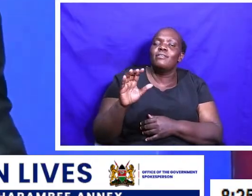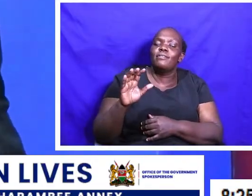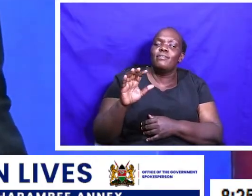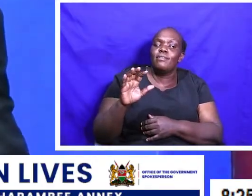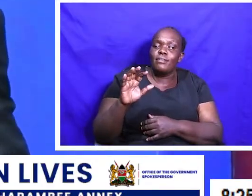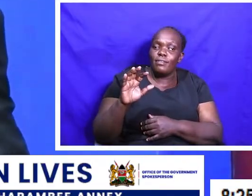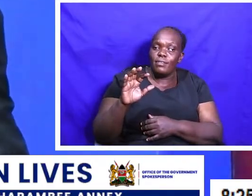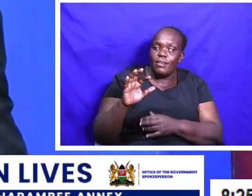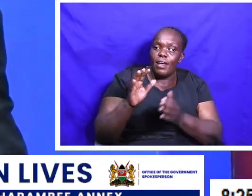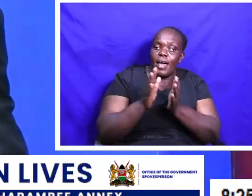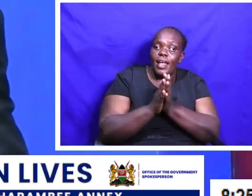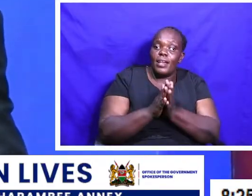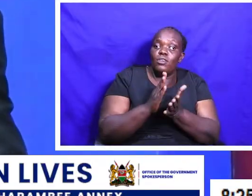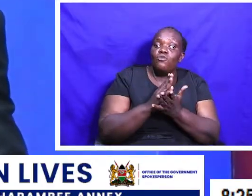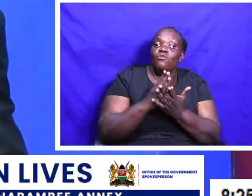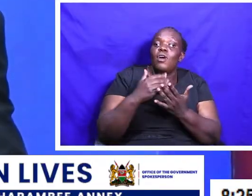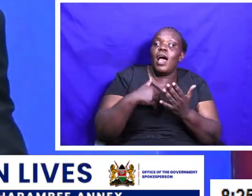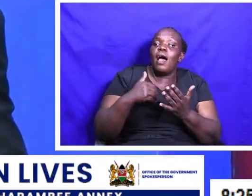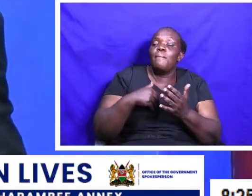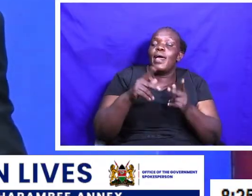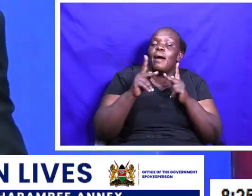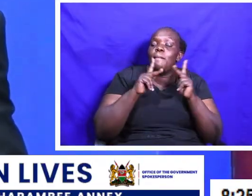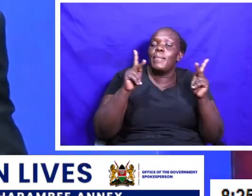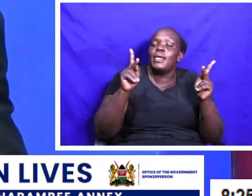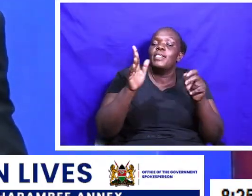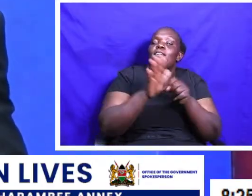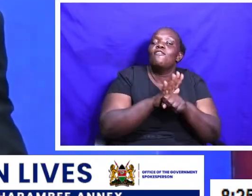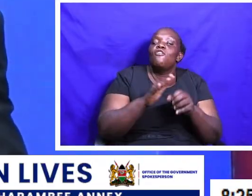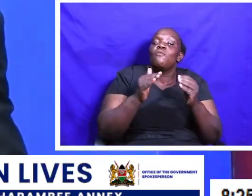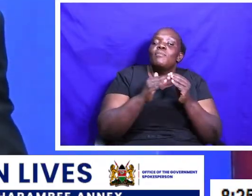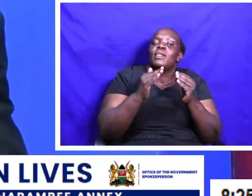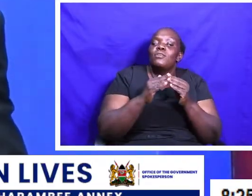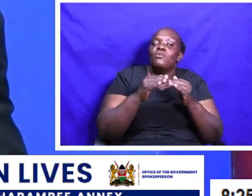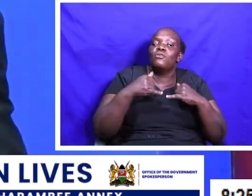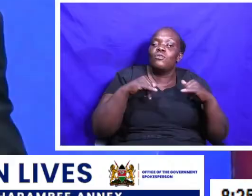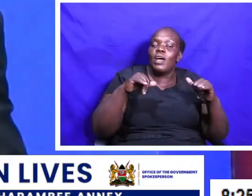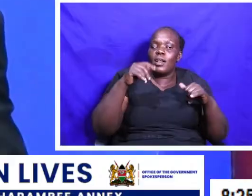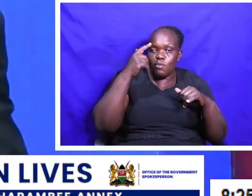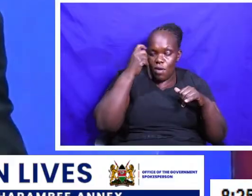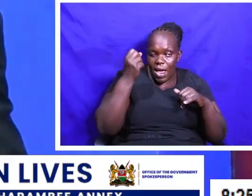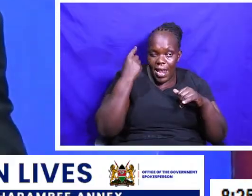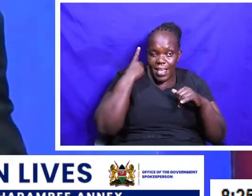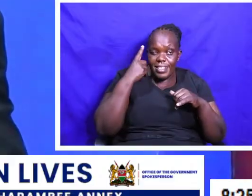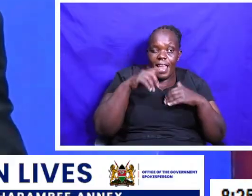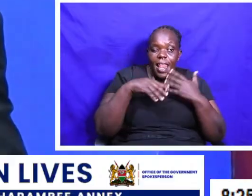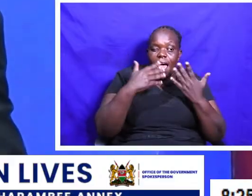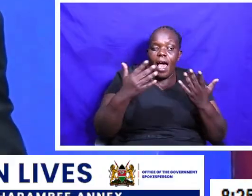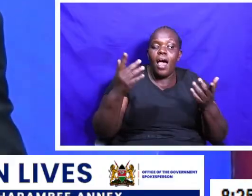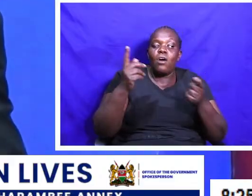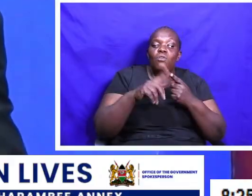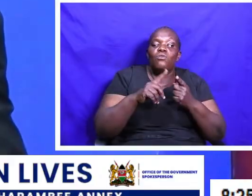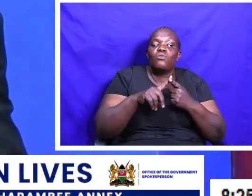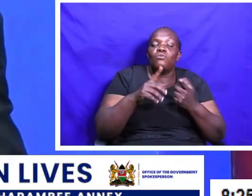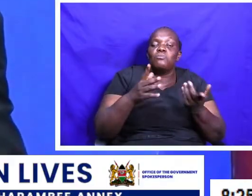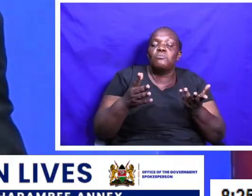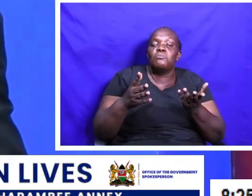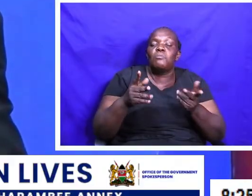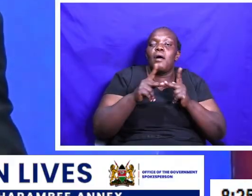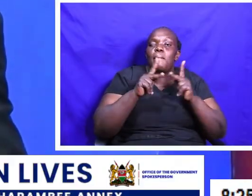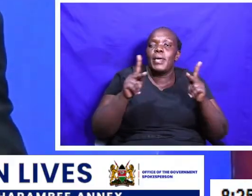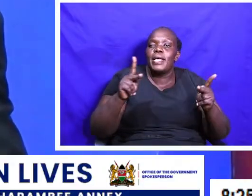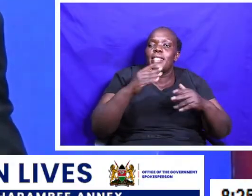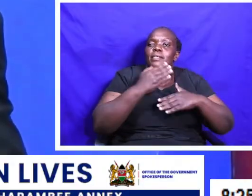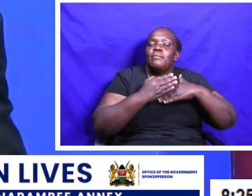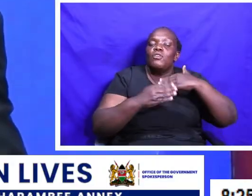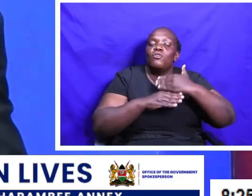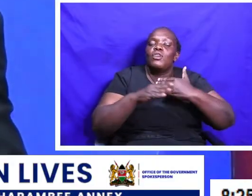counties. And they were having a peace meeting to try and figure out how to bring peace in